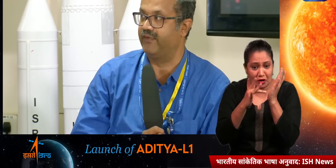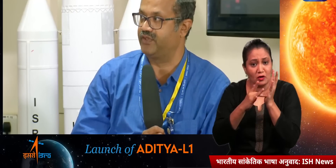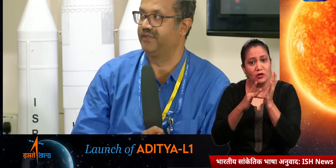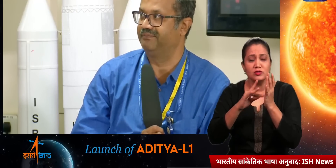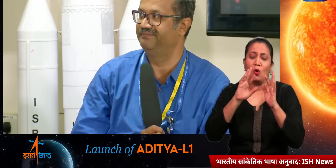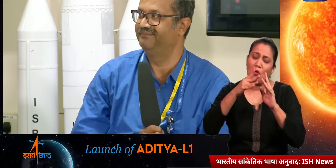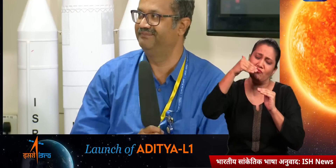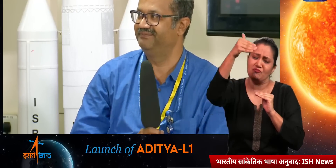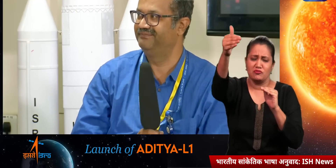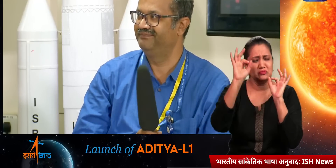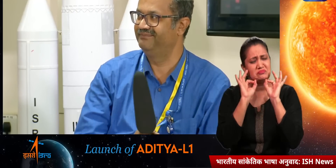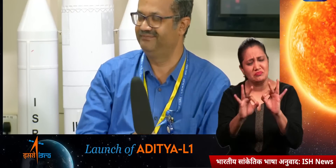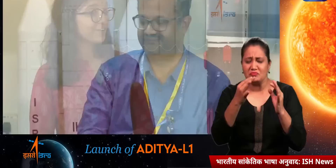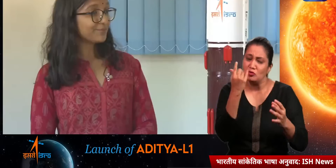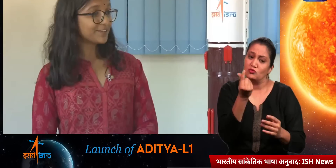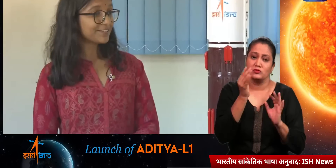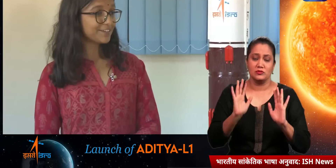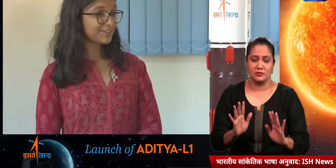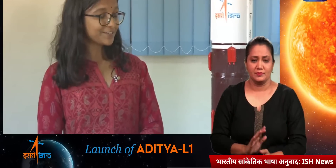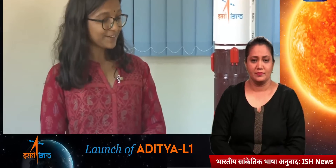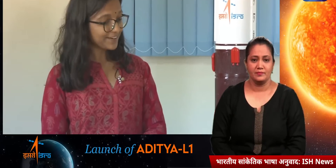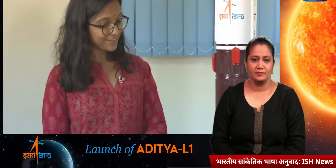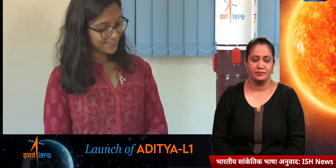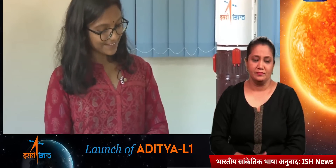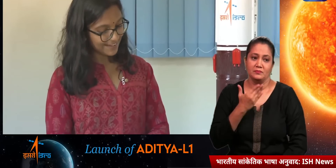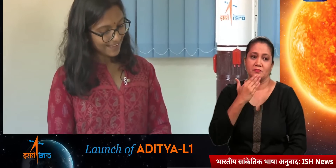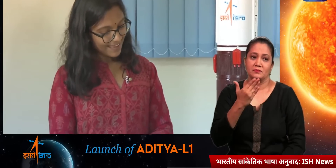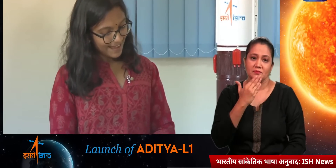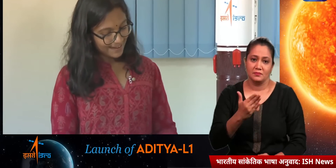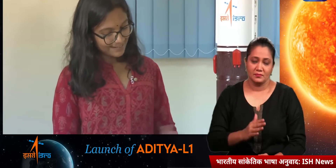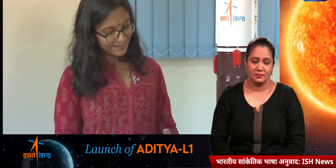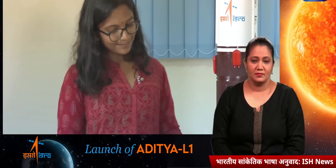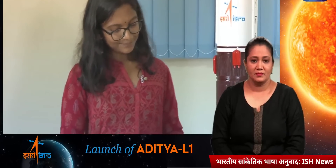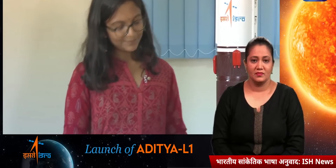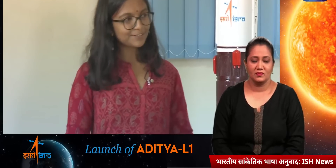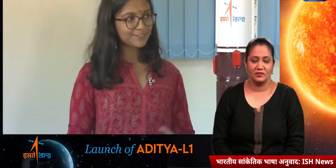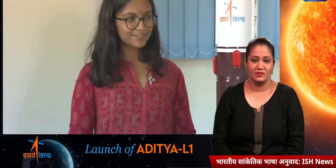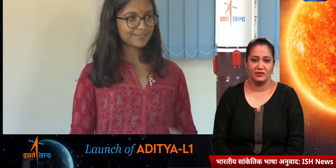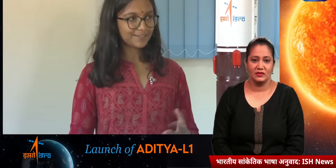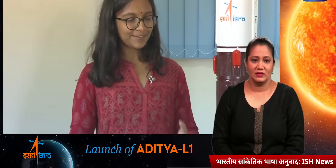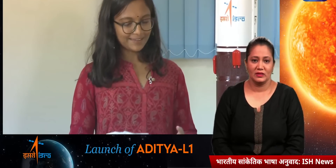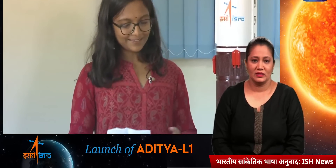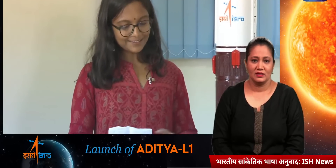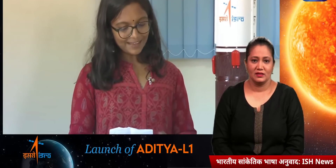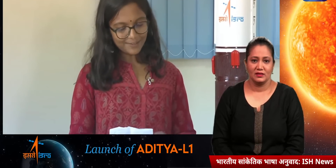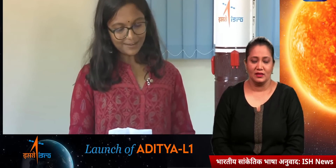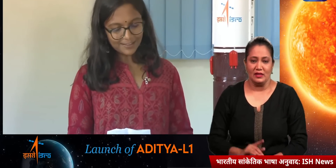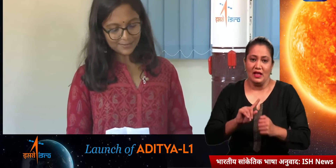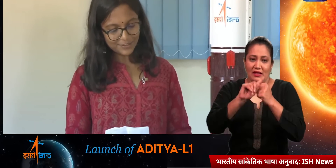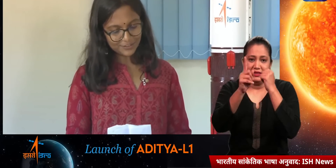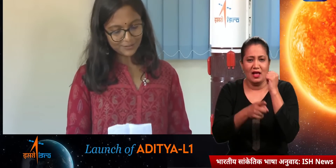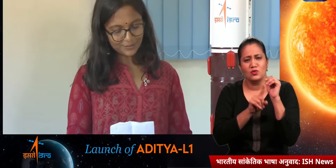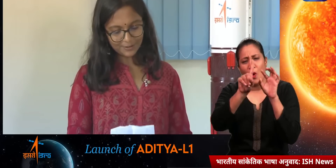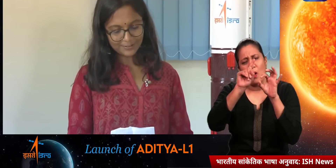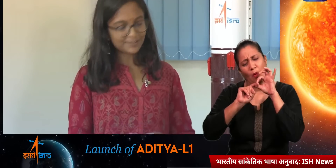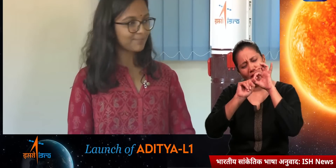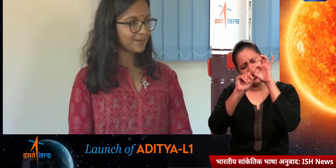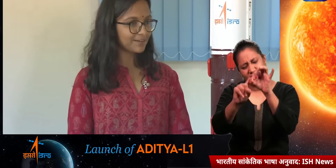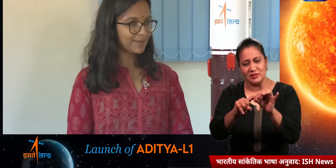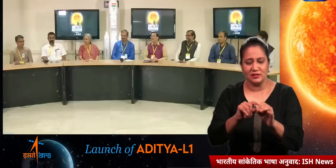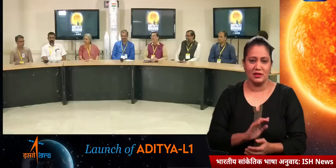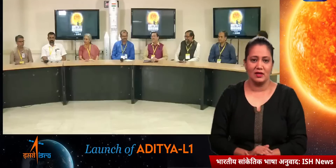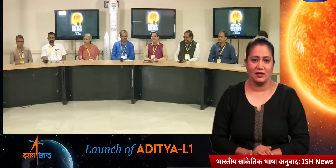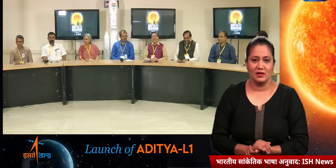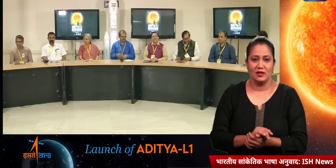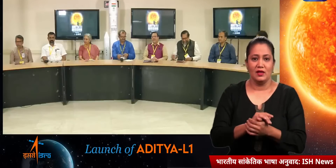the near future. Thank you very much, sir. That was very interesting. And to end this, I have a last question to Dr.